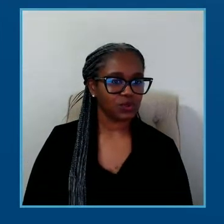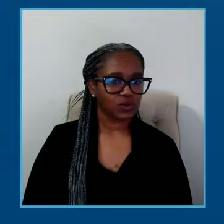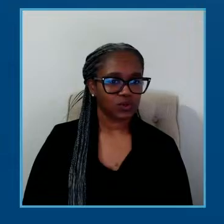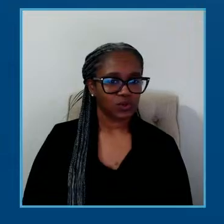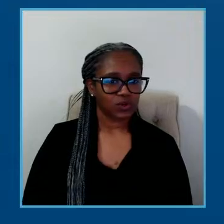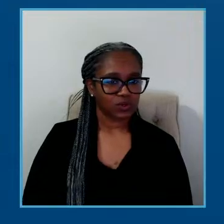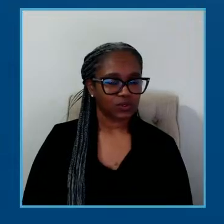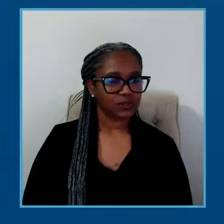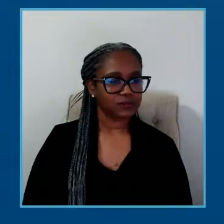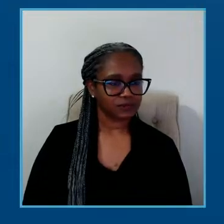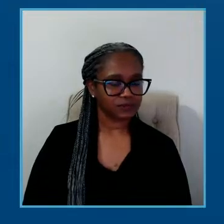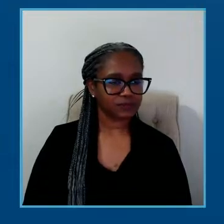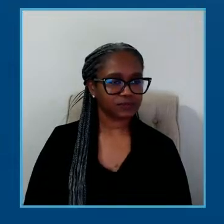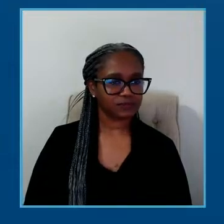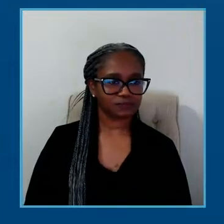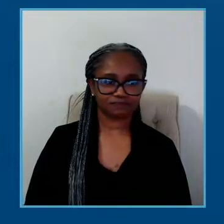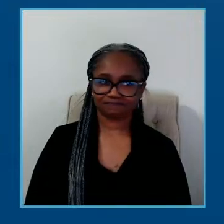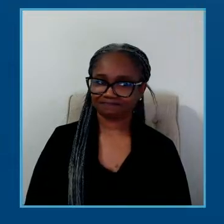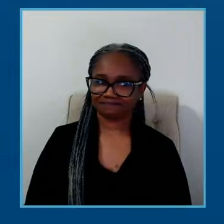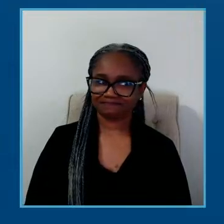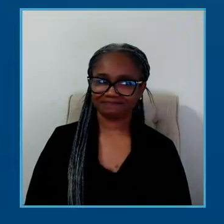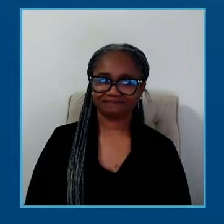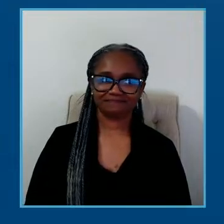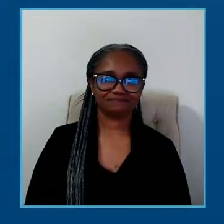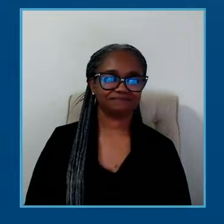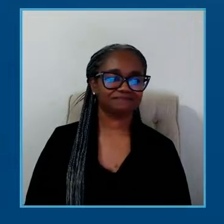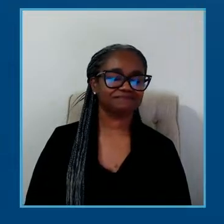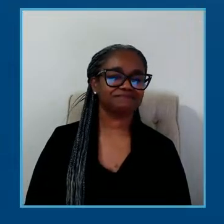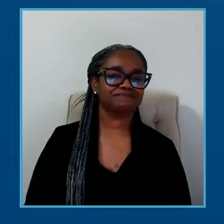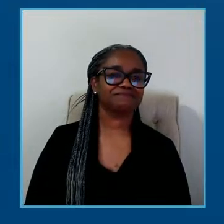Great. Okay, I will read through this. This is a draft